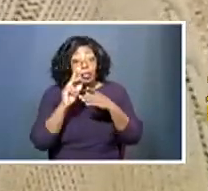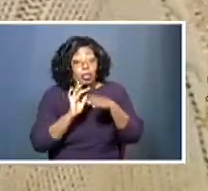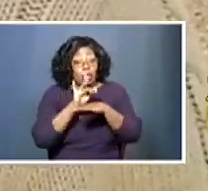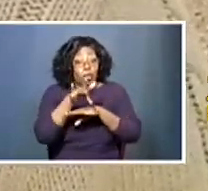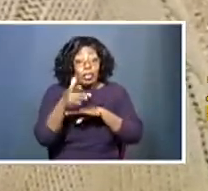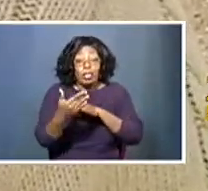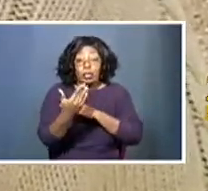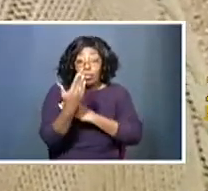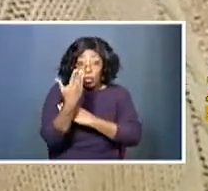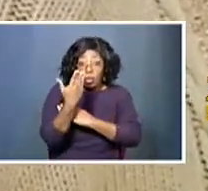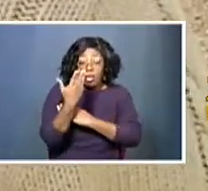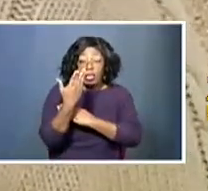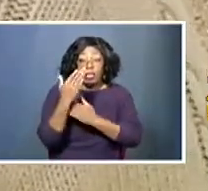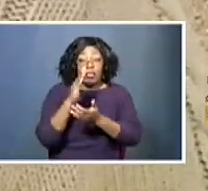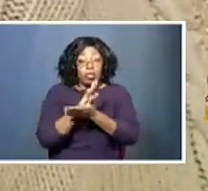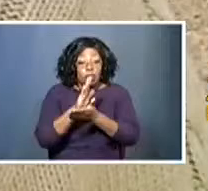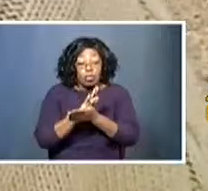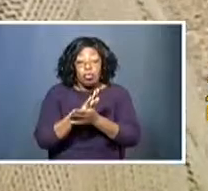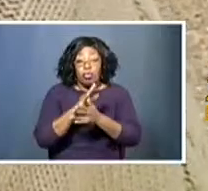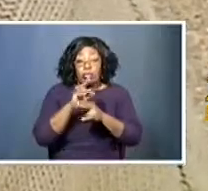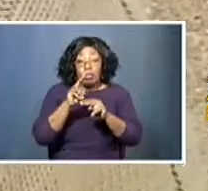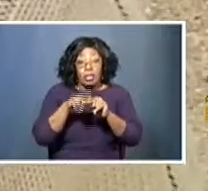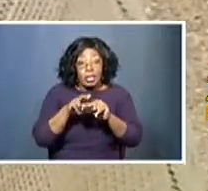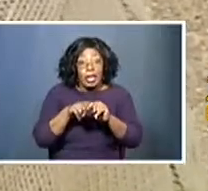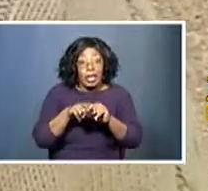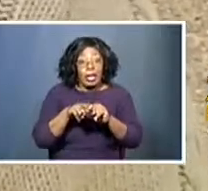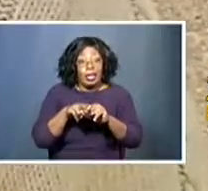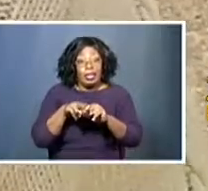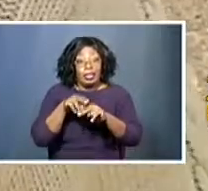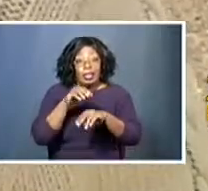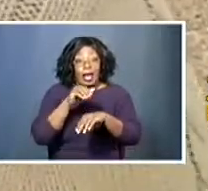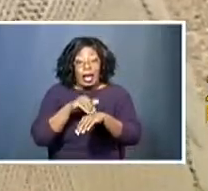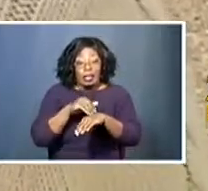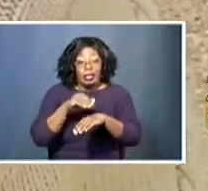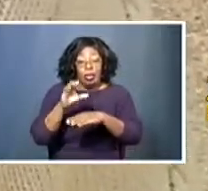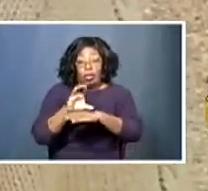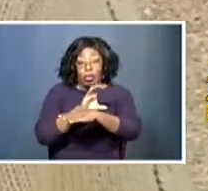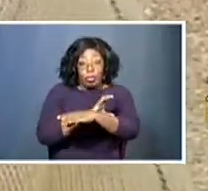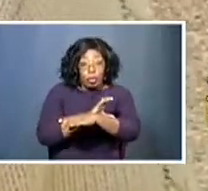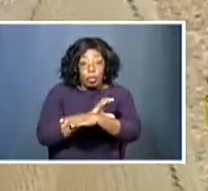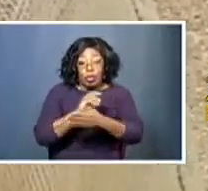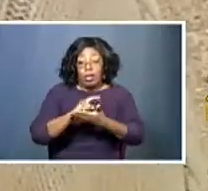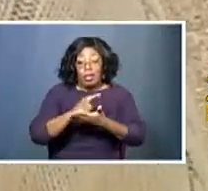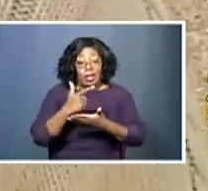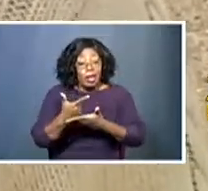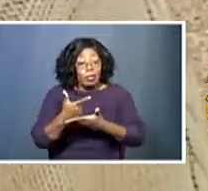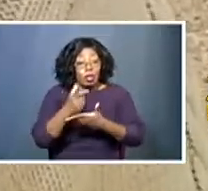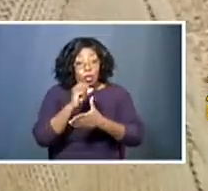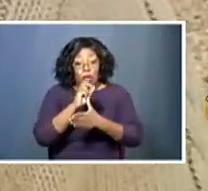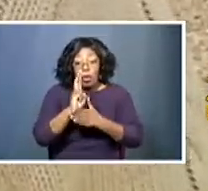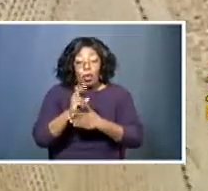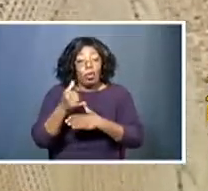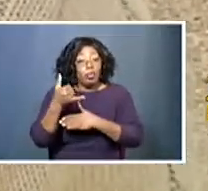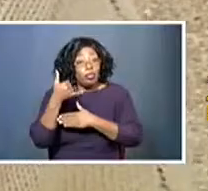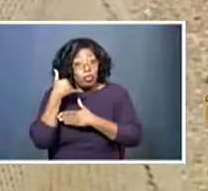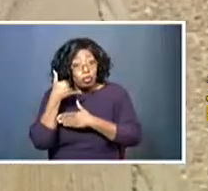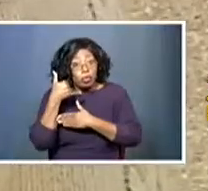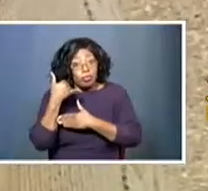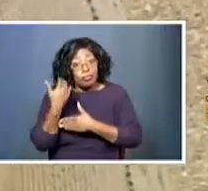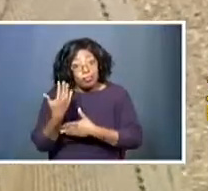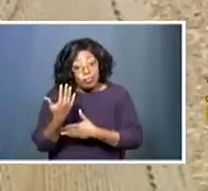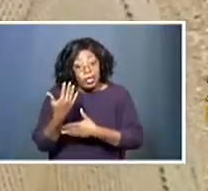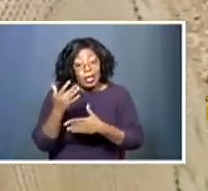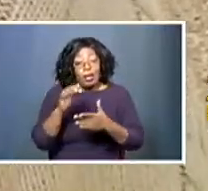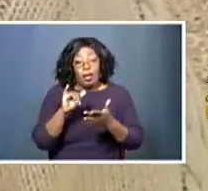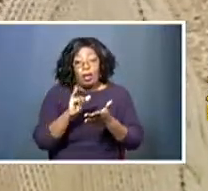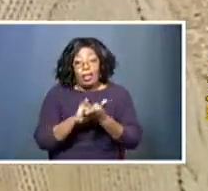time, sitting down at your computer or your laptop or your phone or whatever it is, that